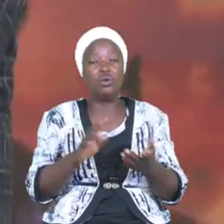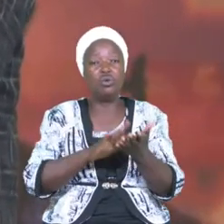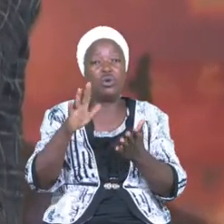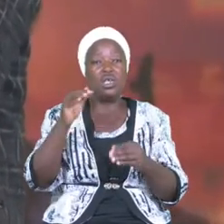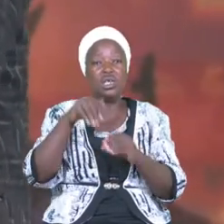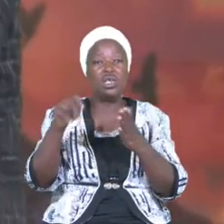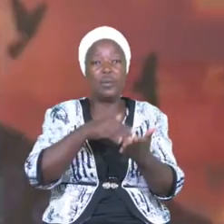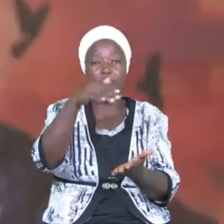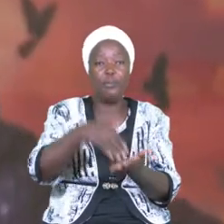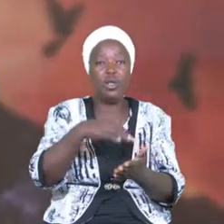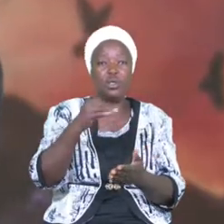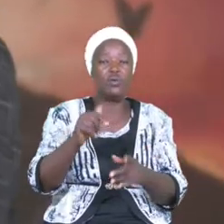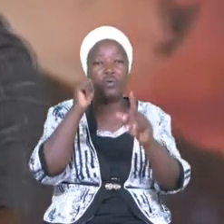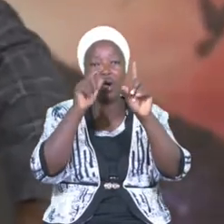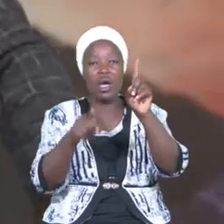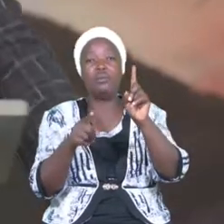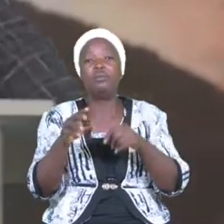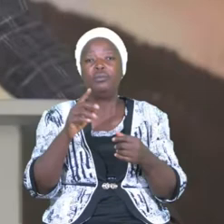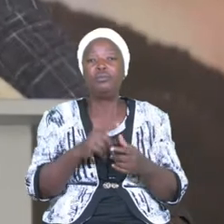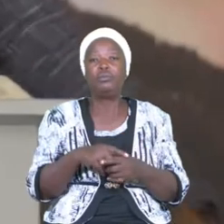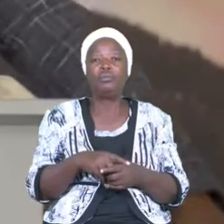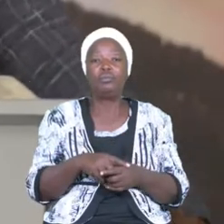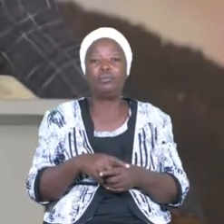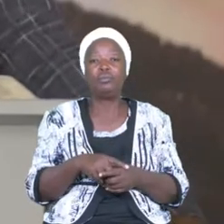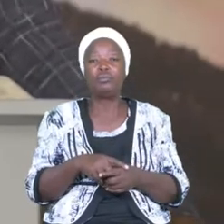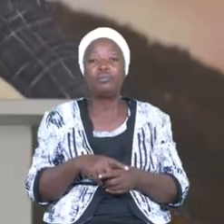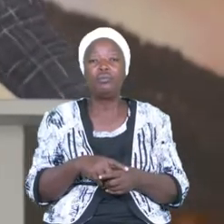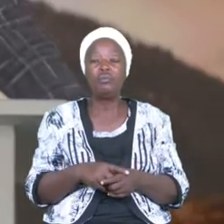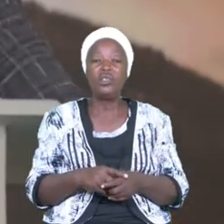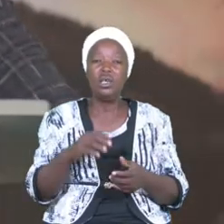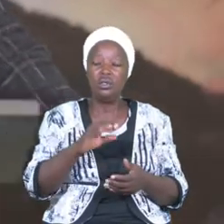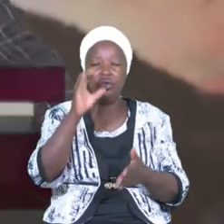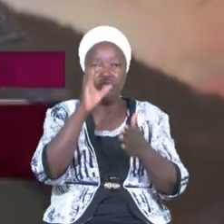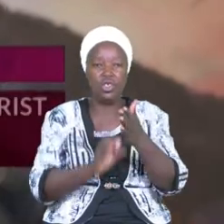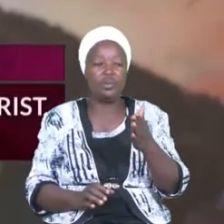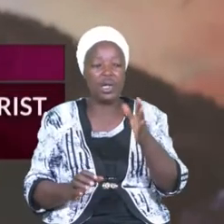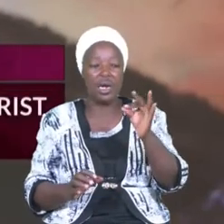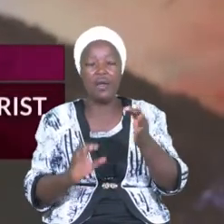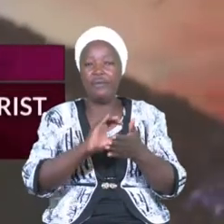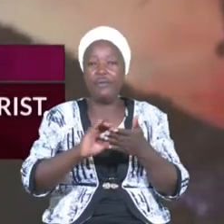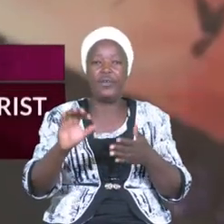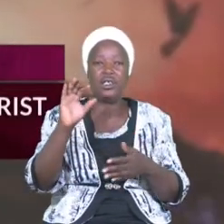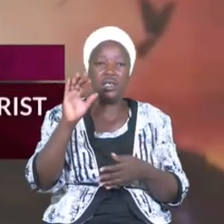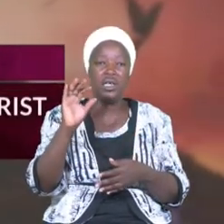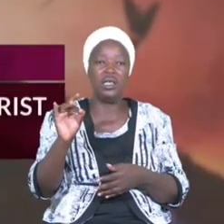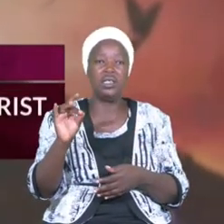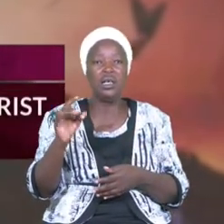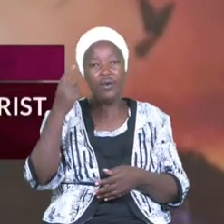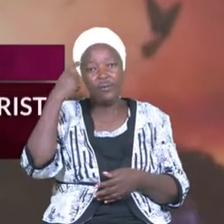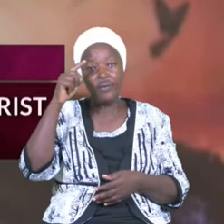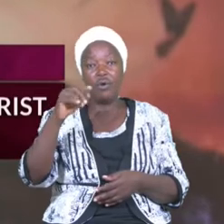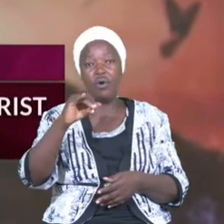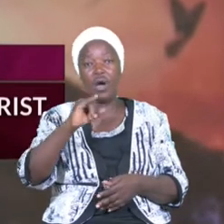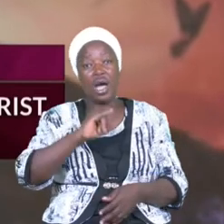midst of her. Look at chapter 9, verse 8. In chapter 9, verse 8, for I